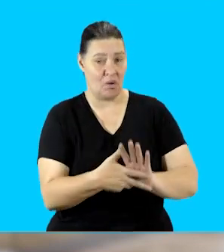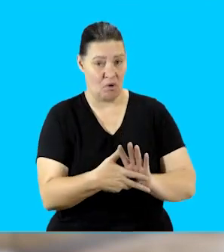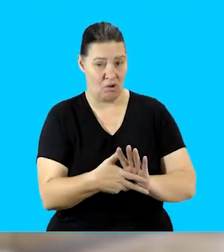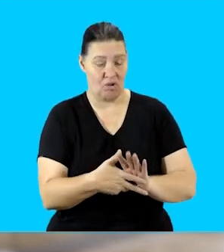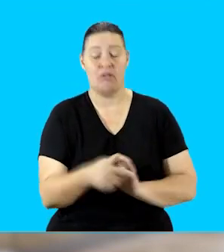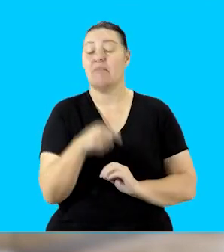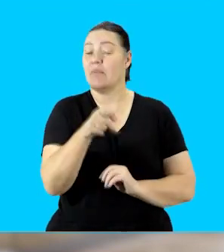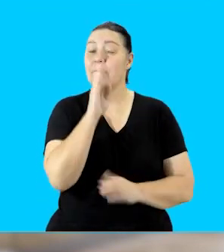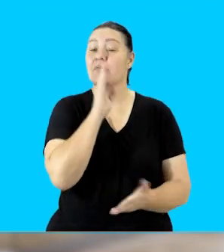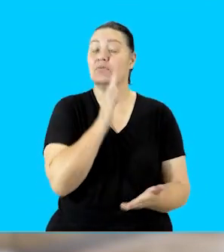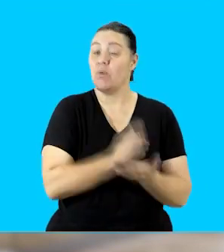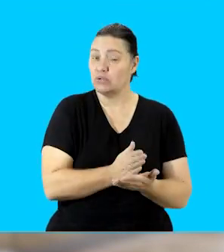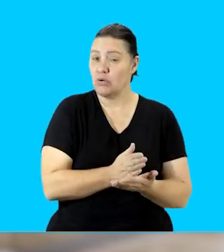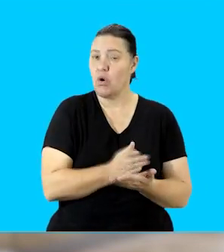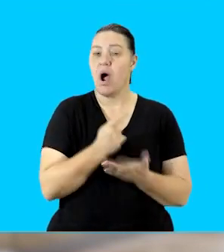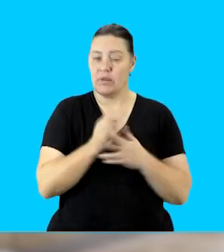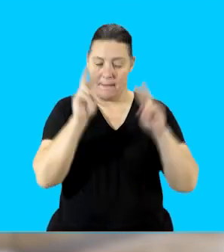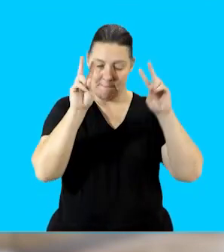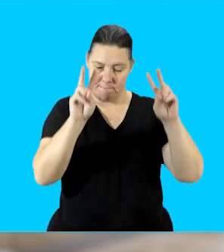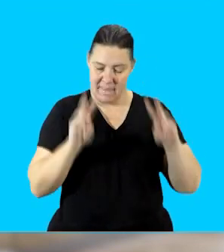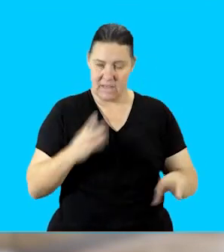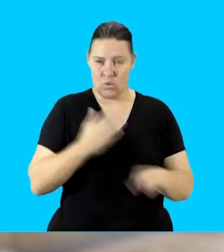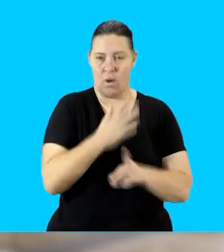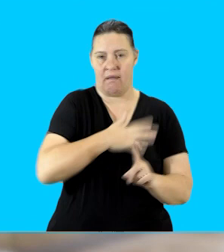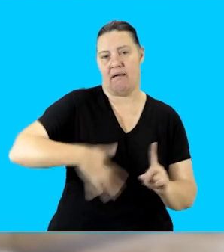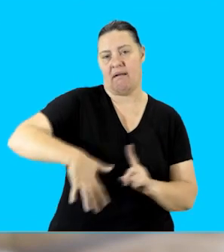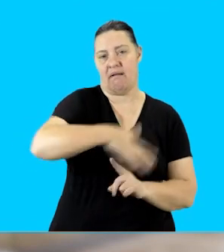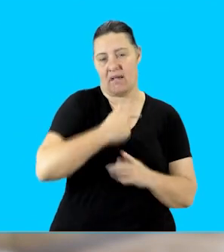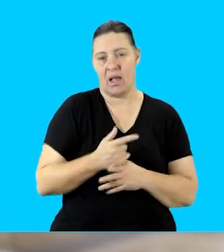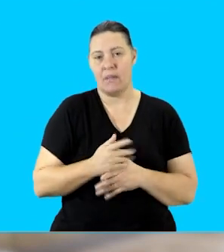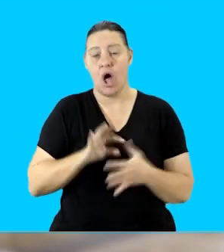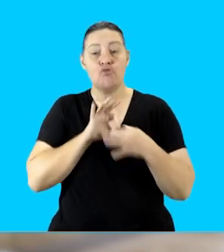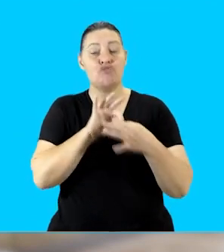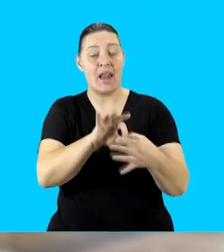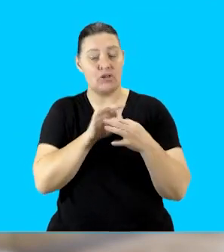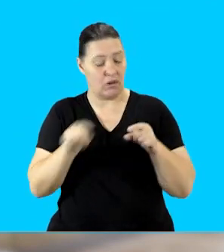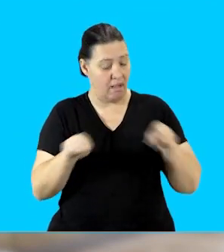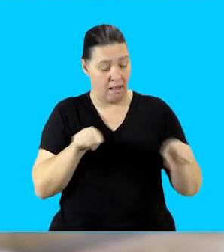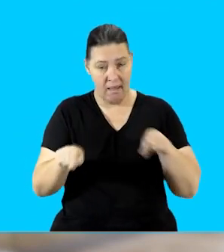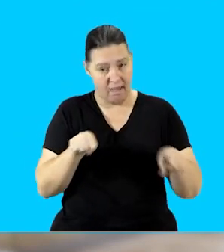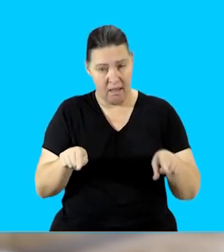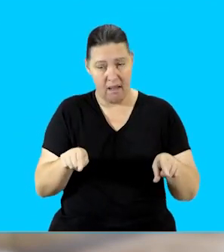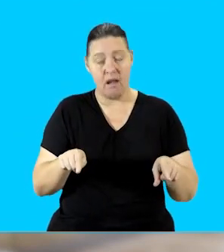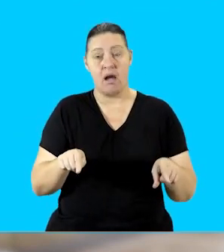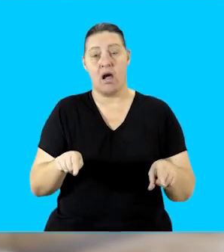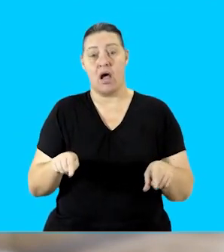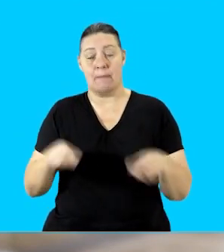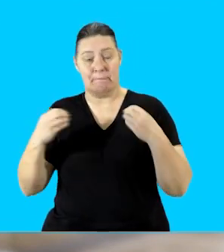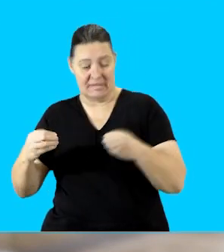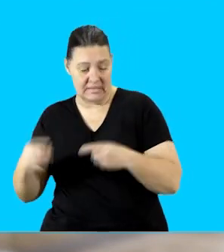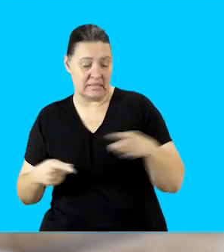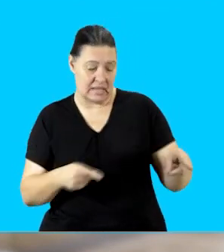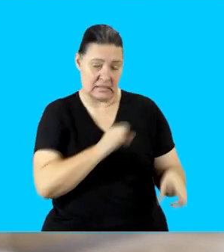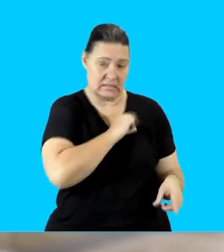employees, whereby the employees are able to voice whatever grievances, whatever opinions that they have to their employer. And likewise,